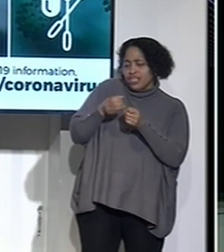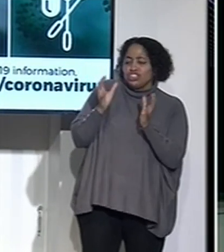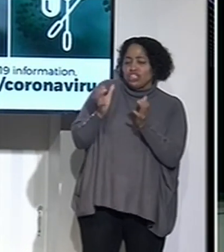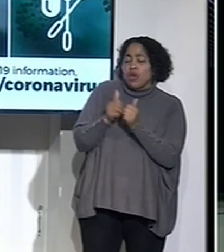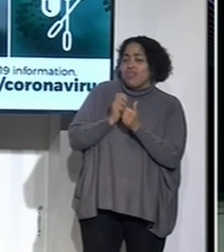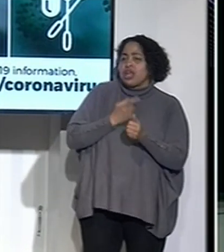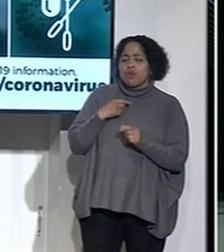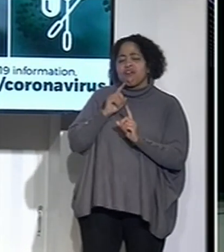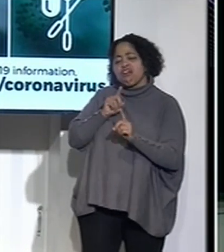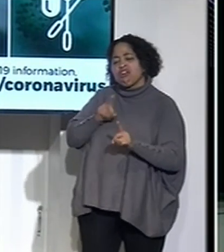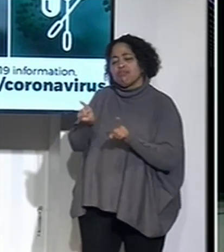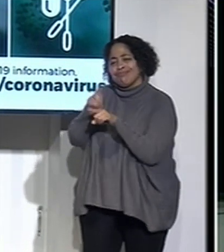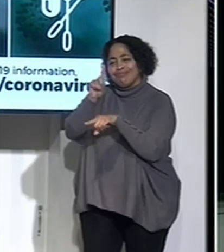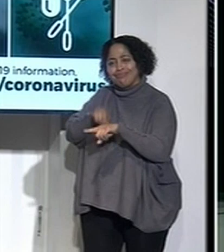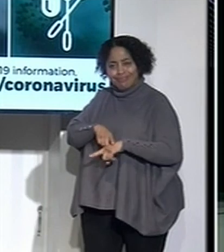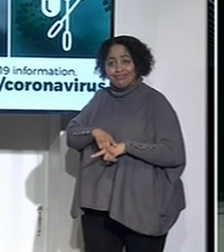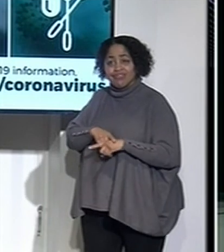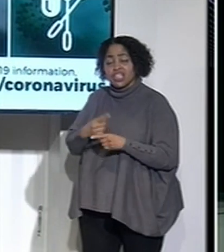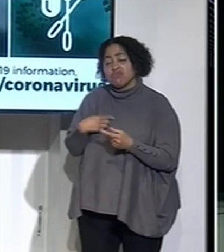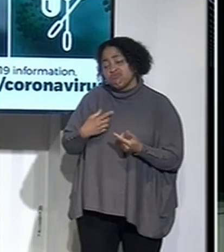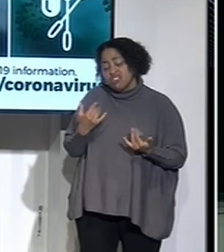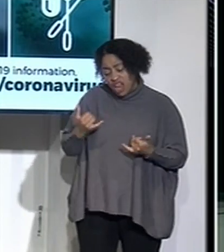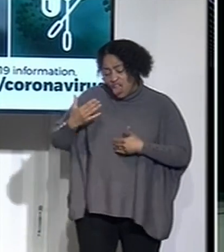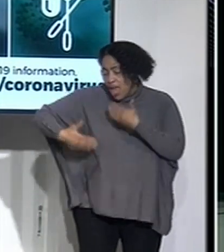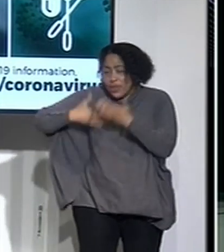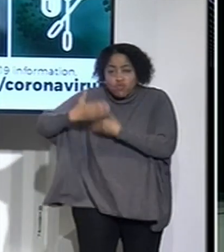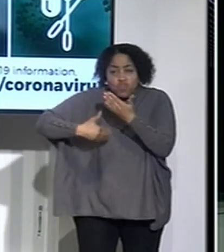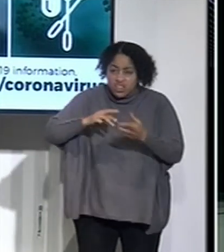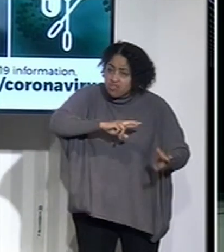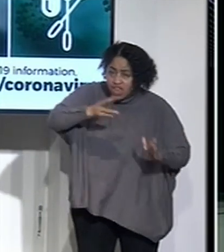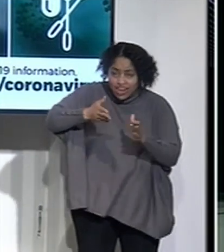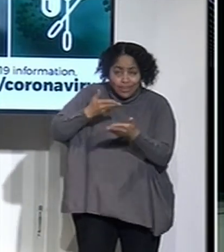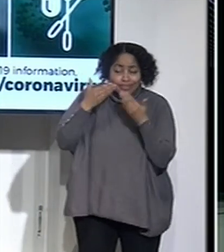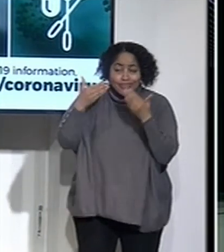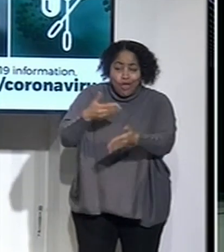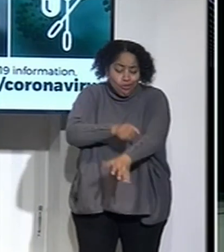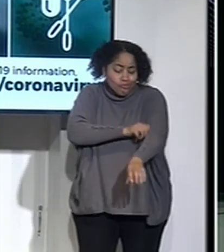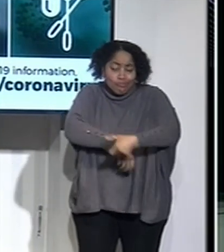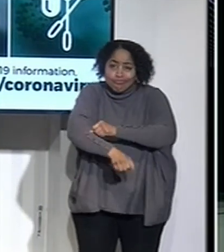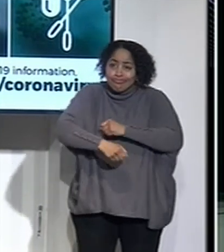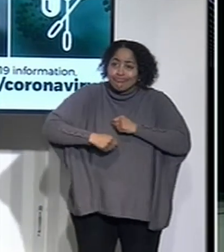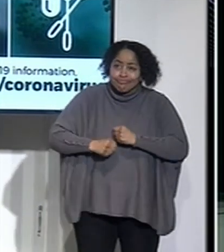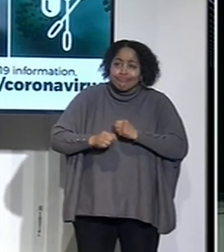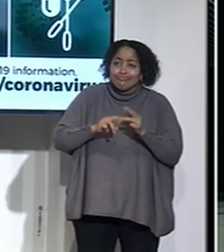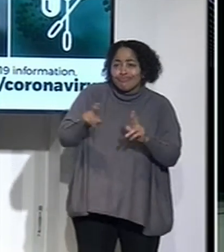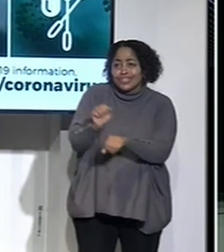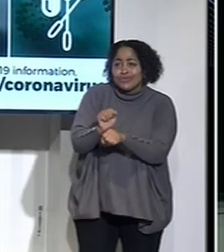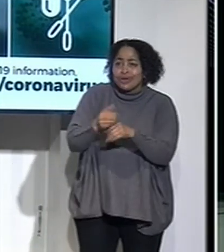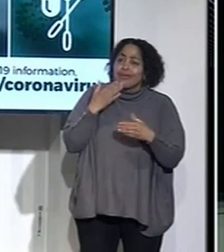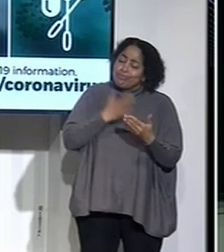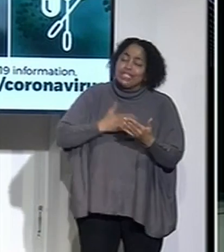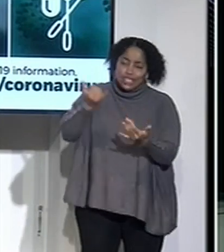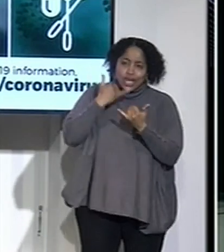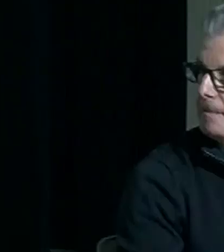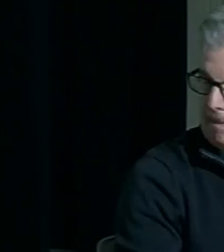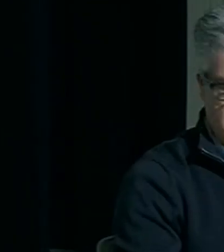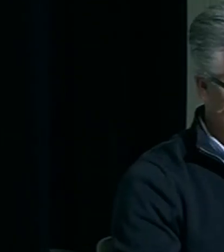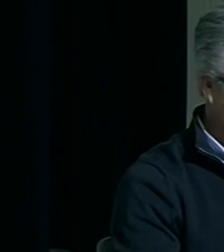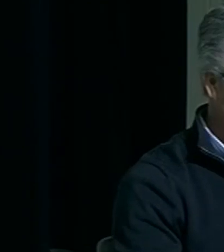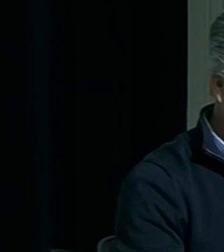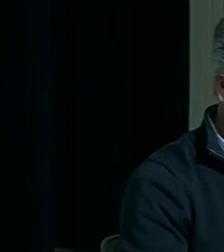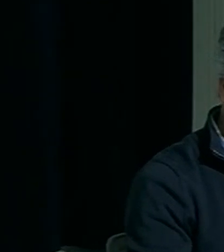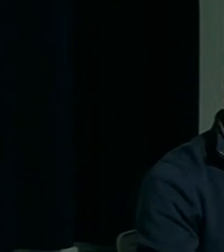we will get back to you in real time. So we are up and running. We're ready to go. And please reach out. Thank you, Mayor. All right. Thank